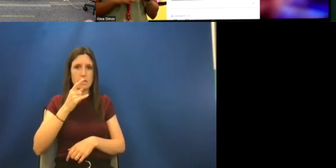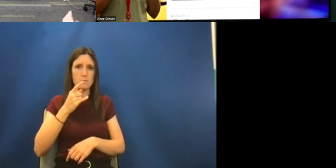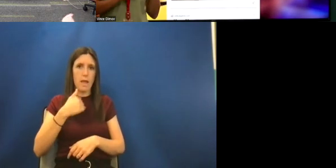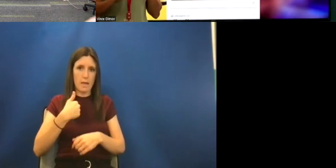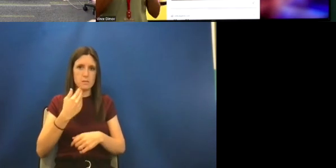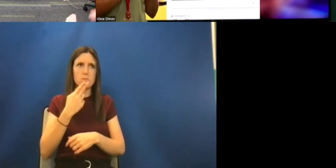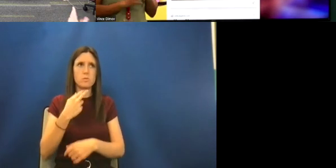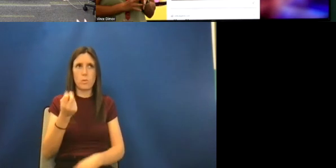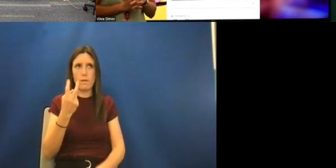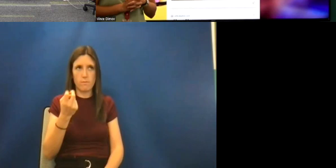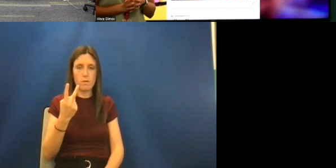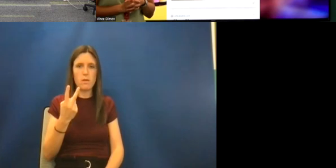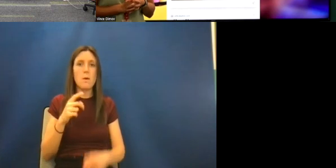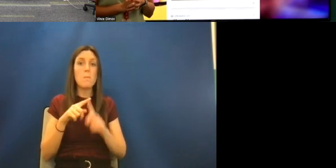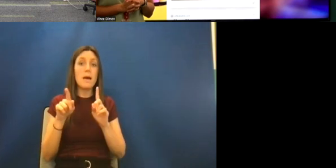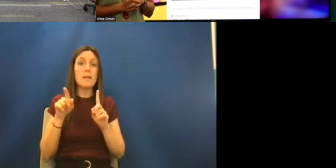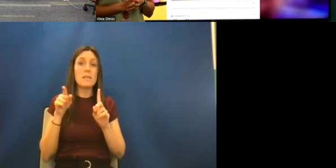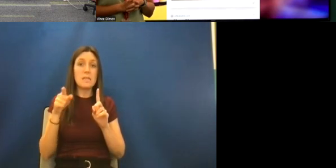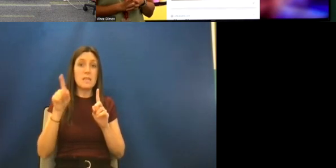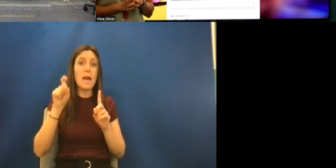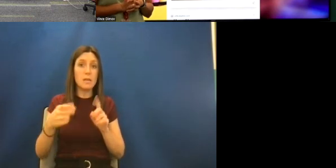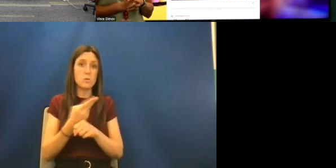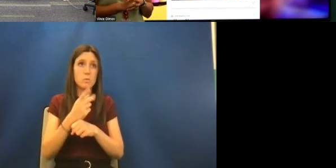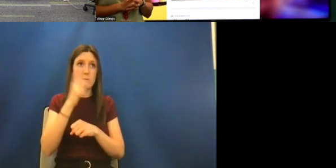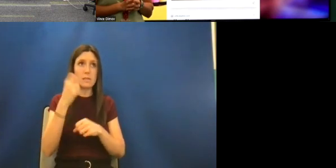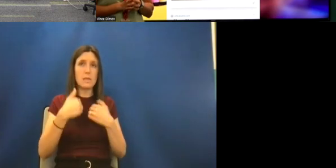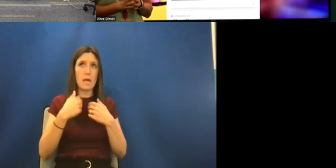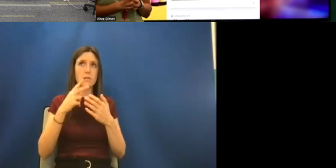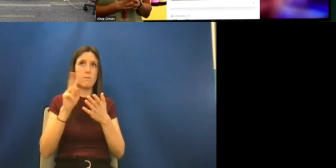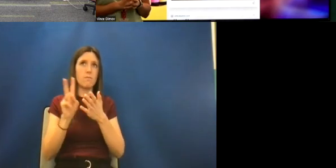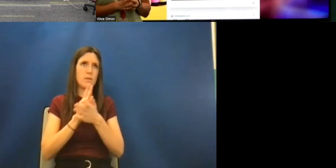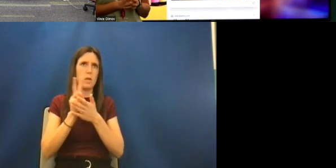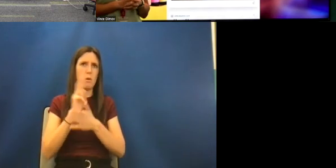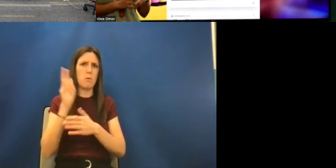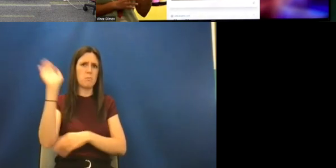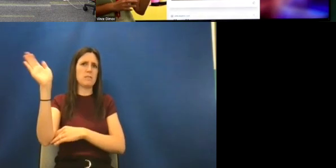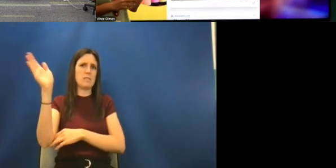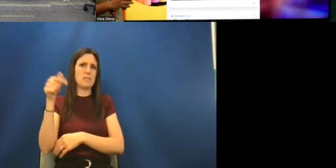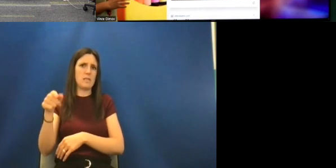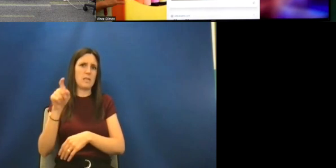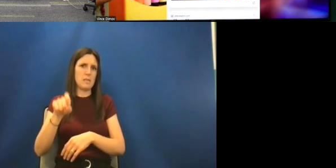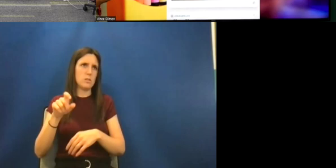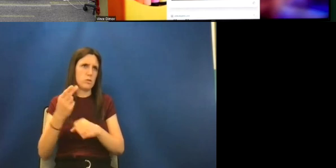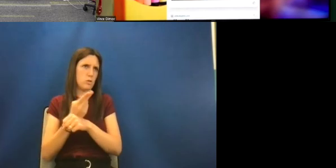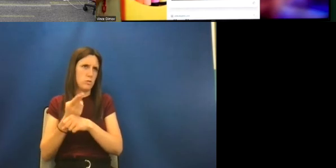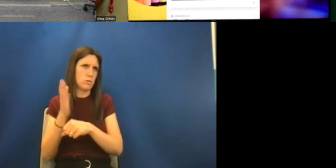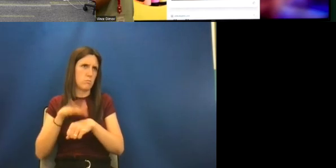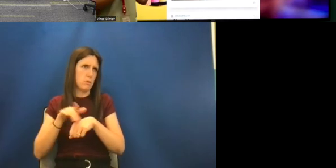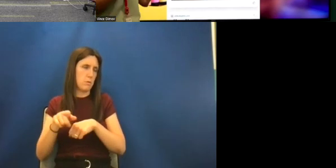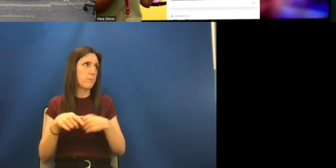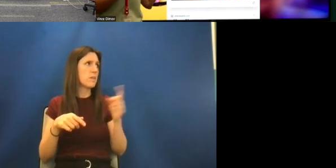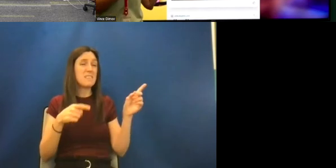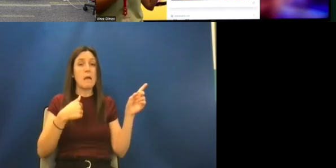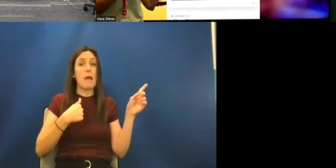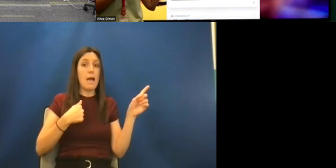And is using it and making but things? he has to use it because they have video presentations and things they have to do. Yeah. Okay. You can actually through Canva, I don't know how to do it